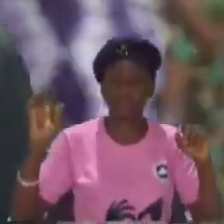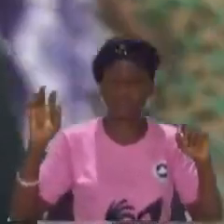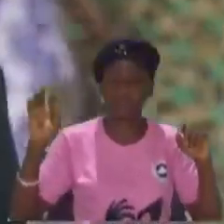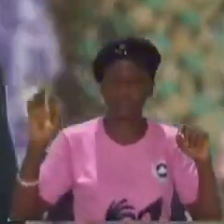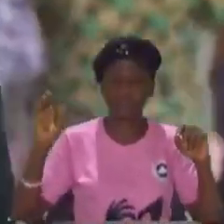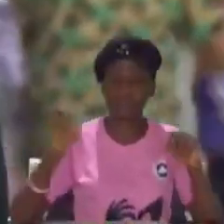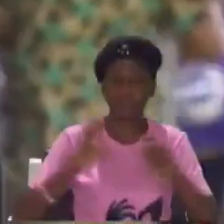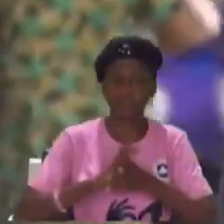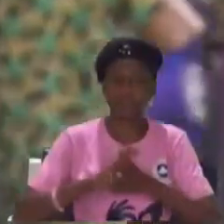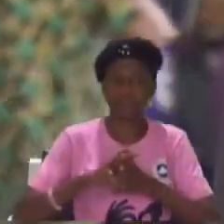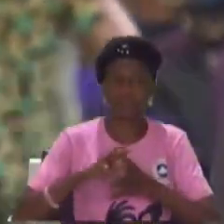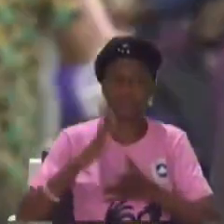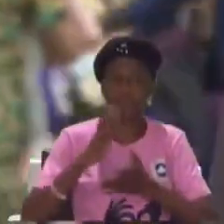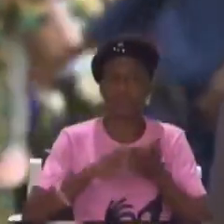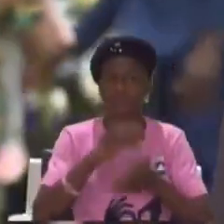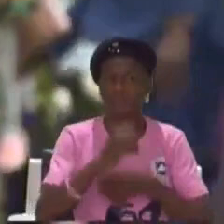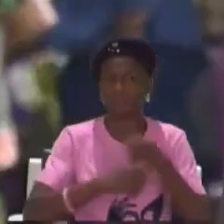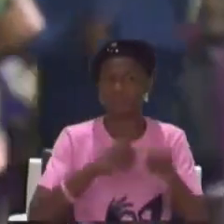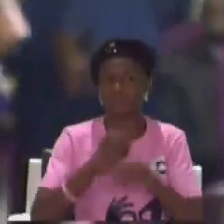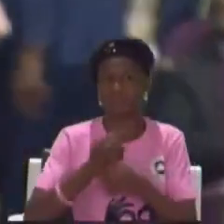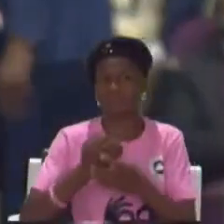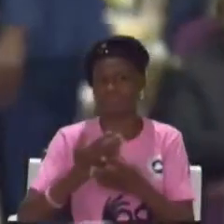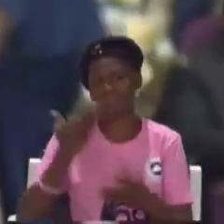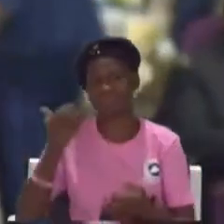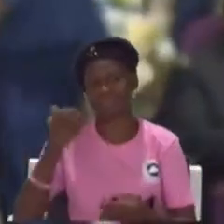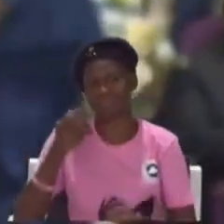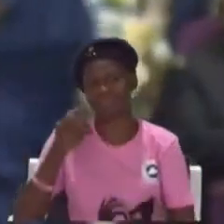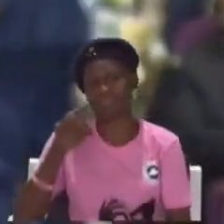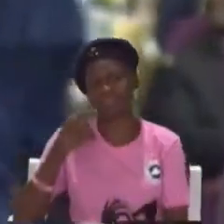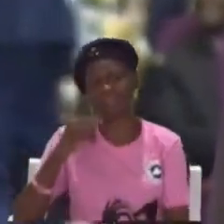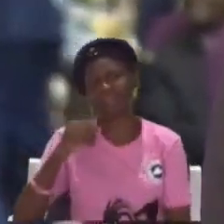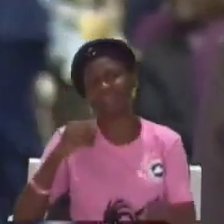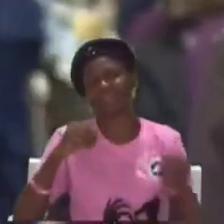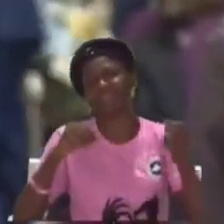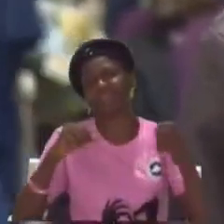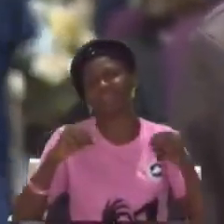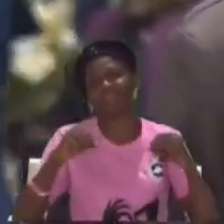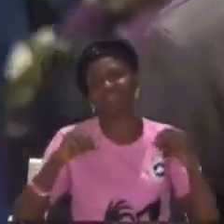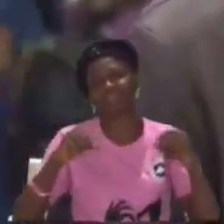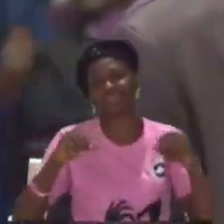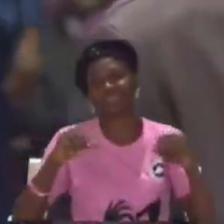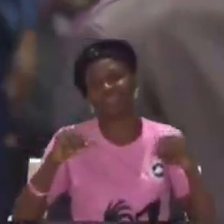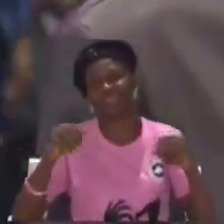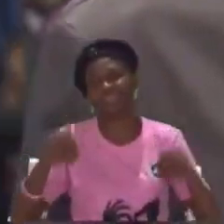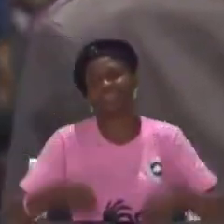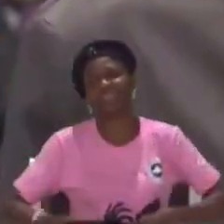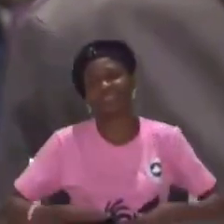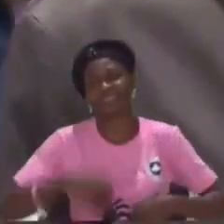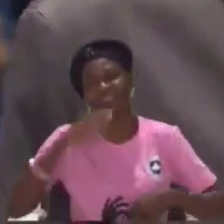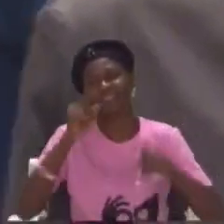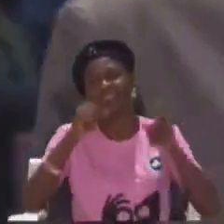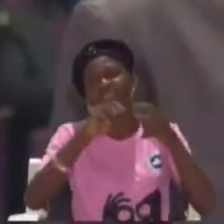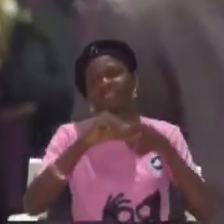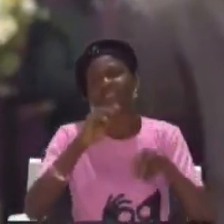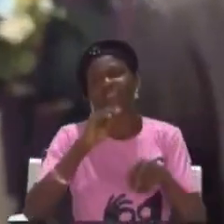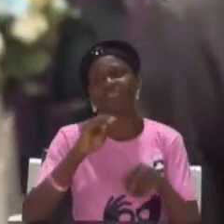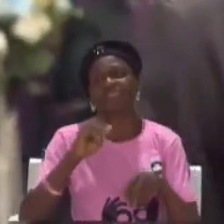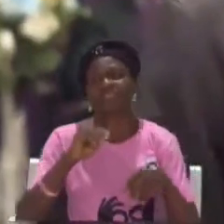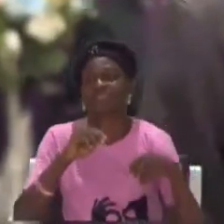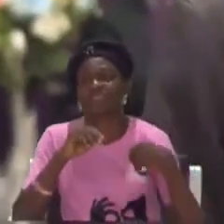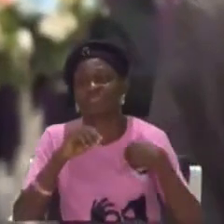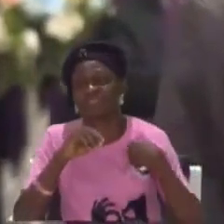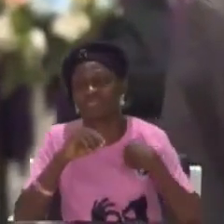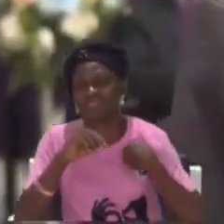Some years ago, a single young mother came into our ministry And she came and brought